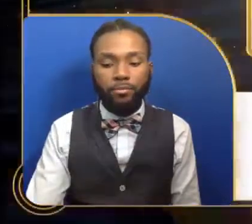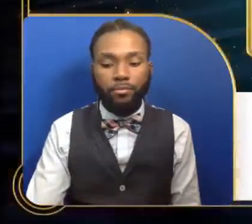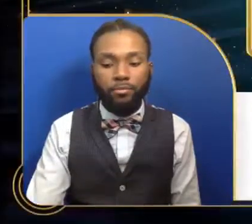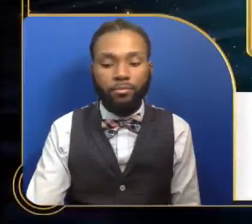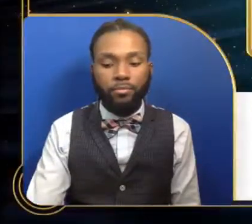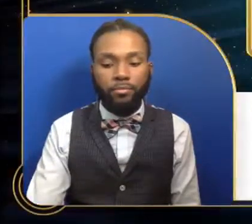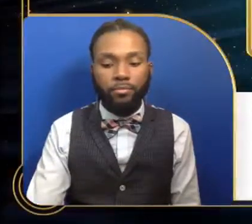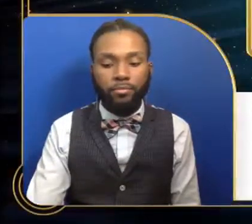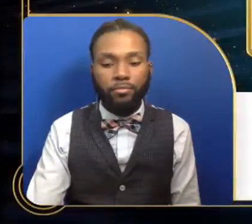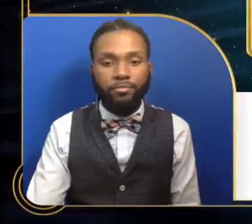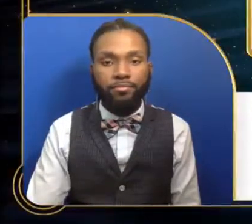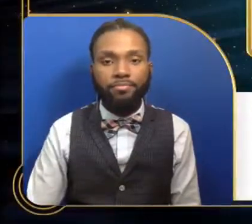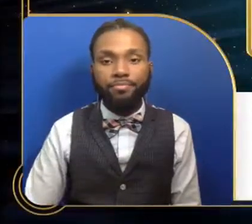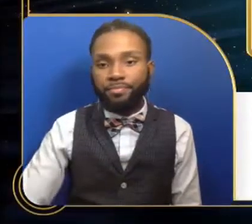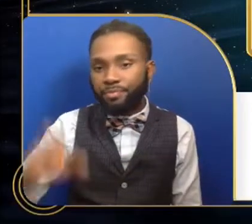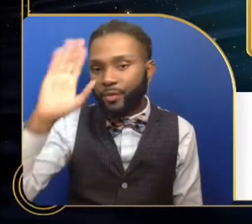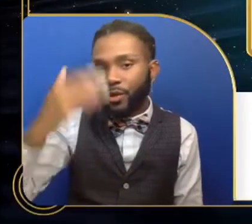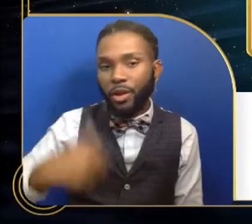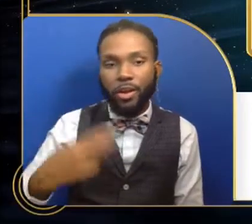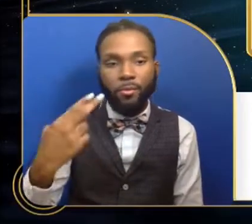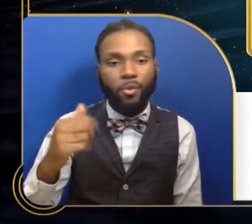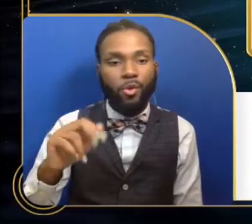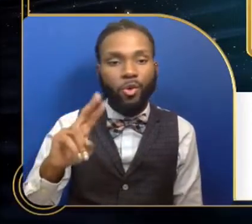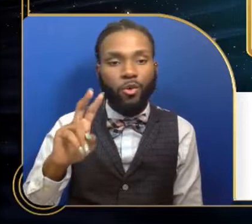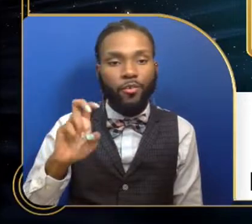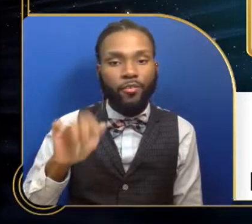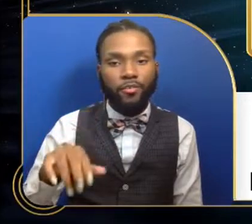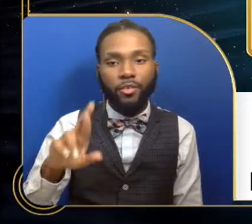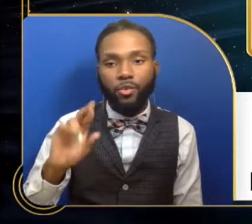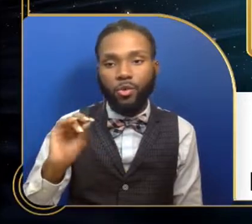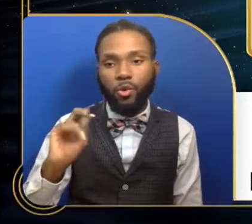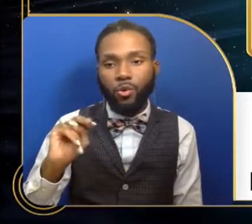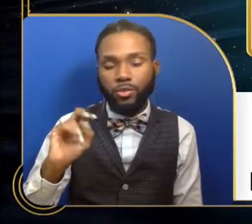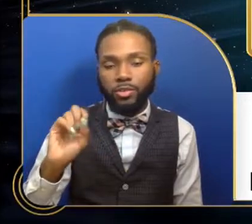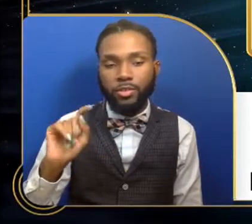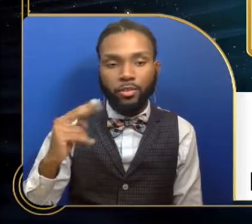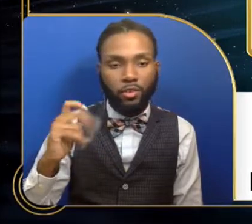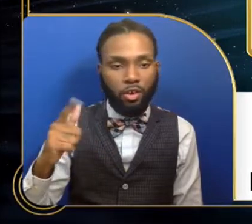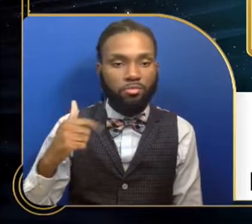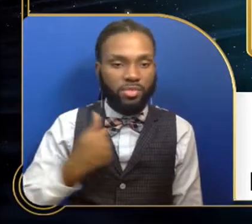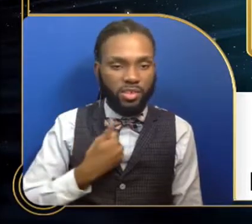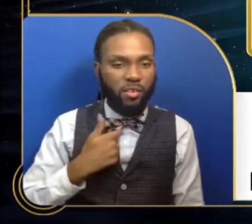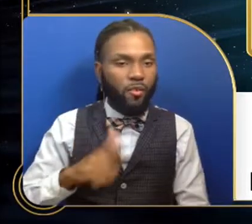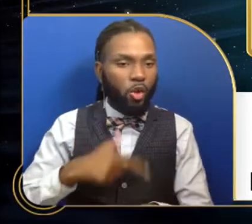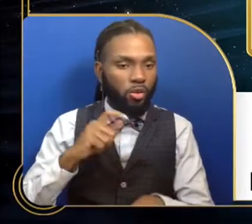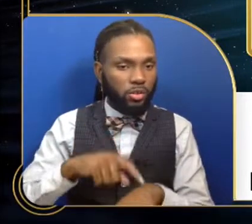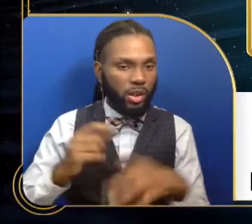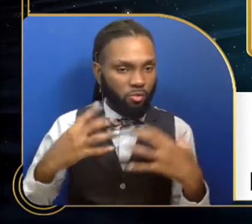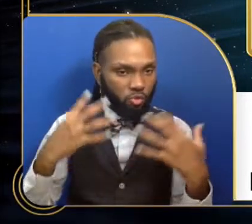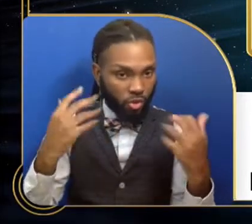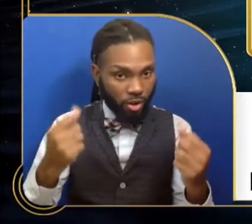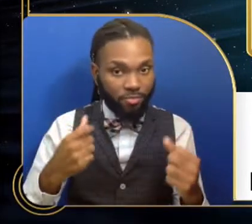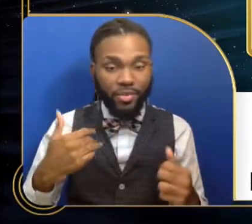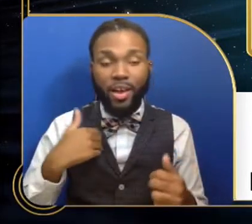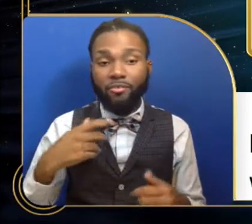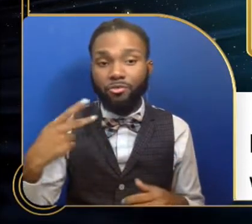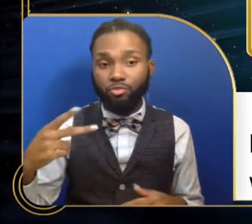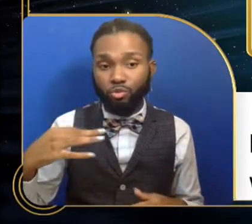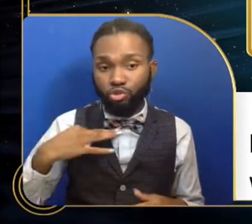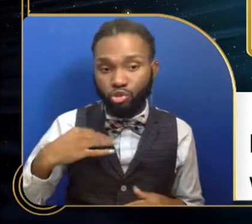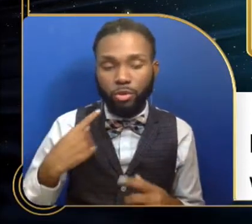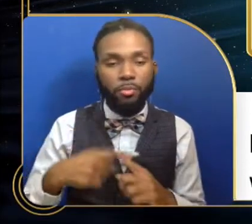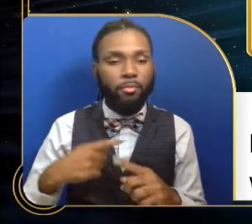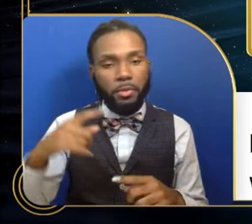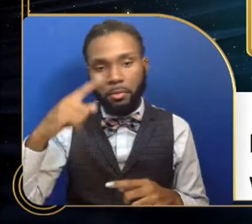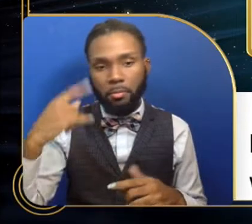Hello, I'm Harvey Rosenthal. I'm a person in long-term recovery. I am wearing a purple shirt and a black sport jacket, and I come to you today